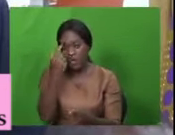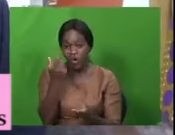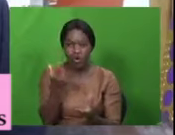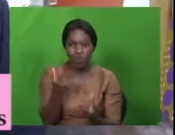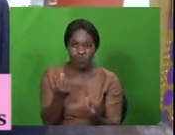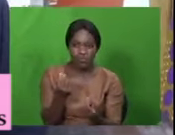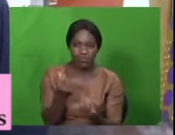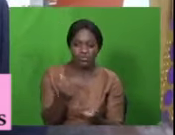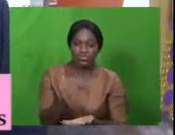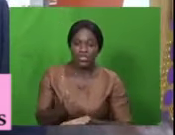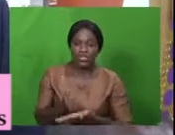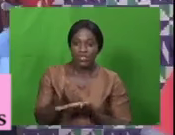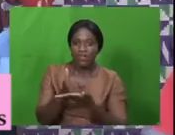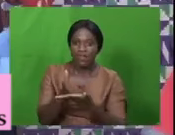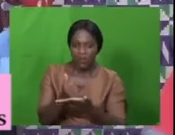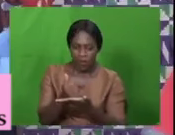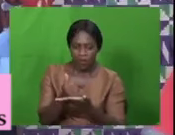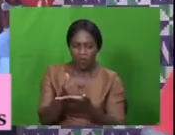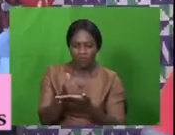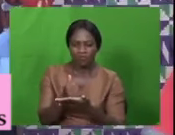with the consent of the people.